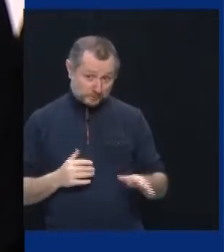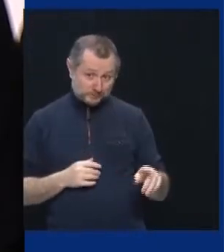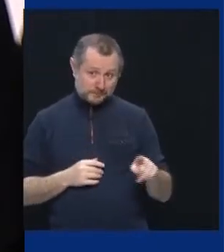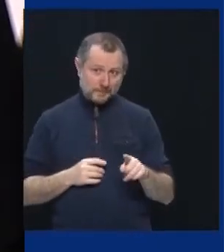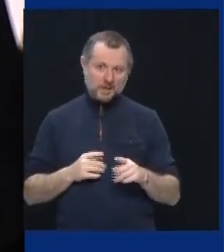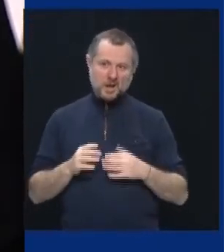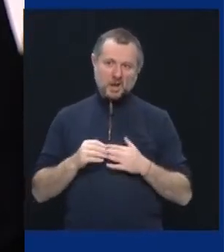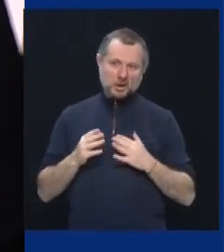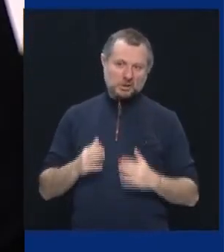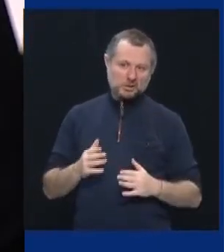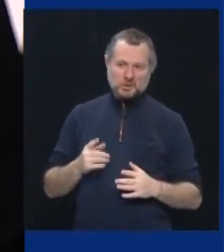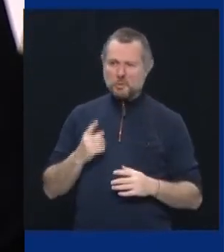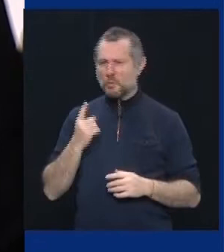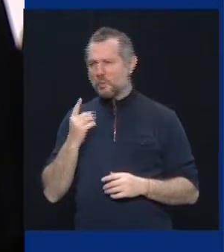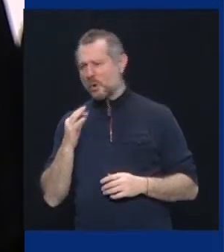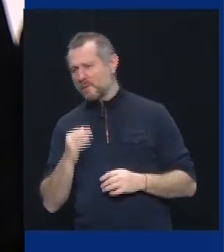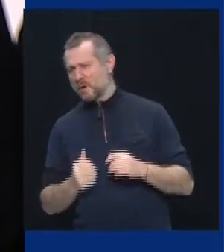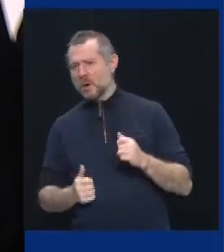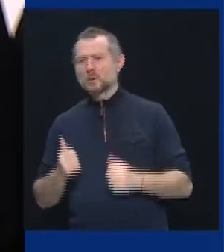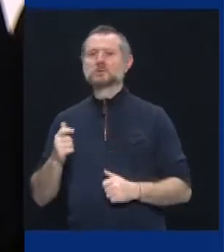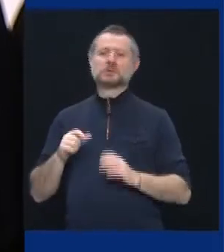largest states in the nation